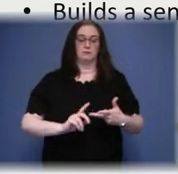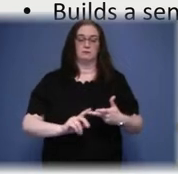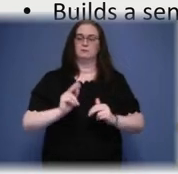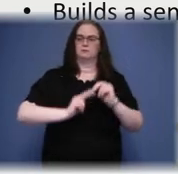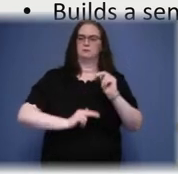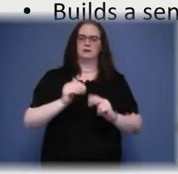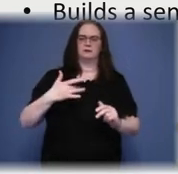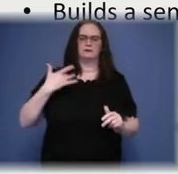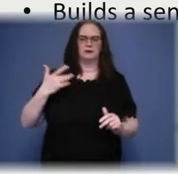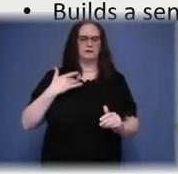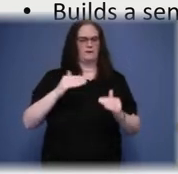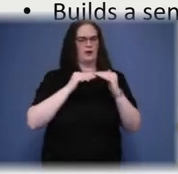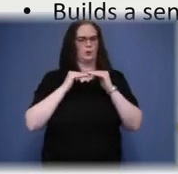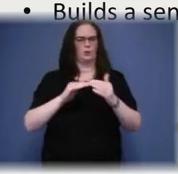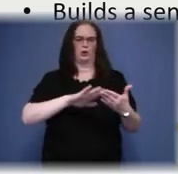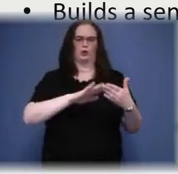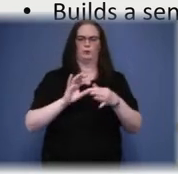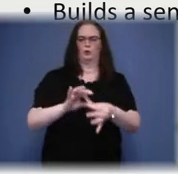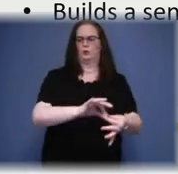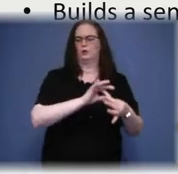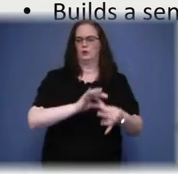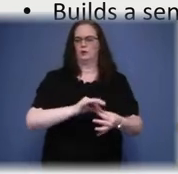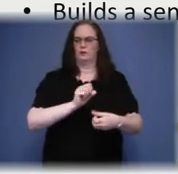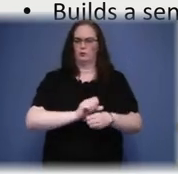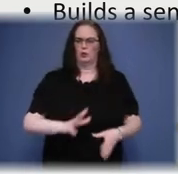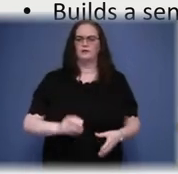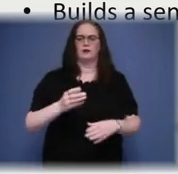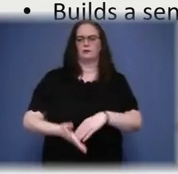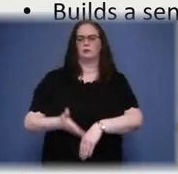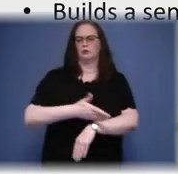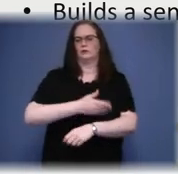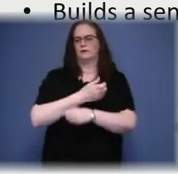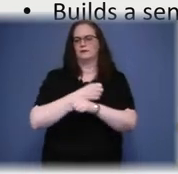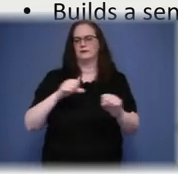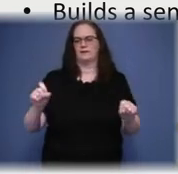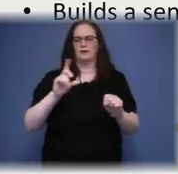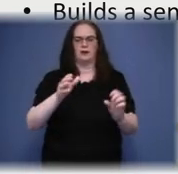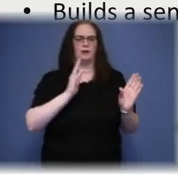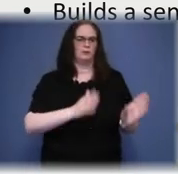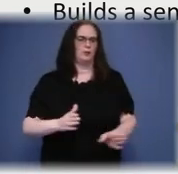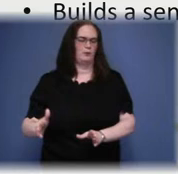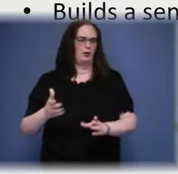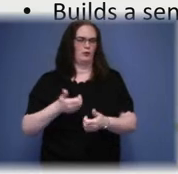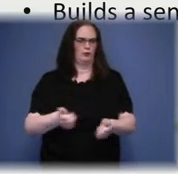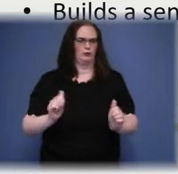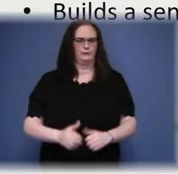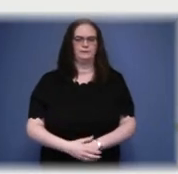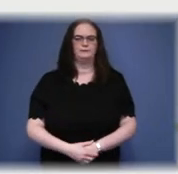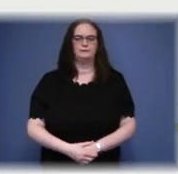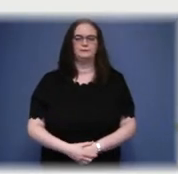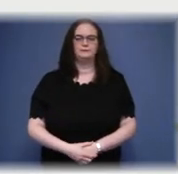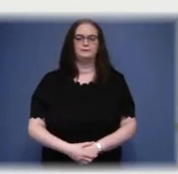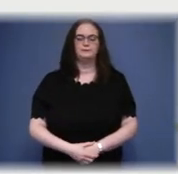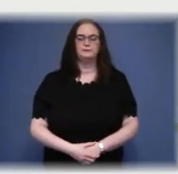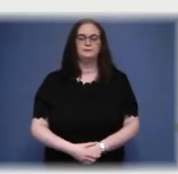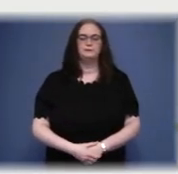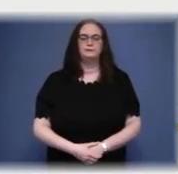sense of equity and community among our employees and improves safety and preparedness. Next slide,